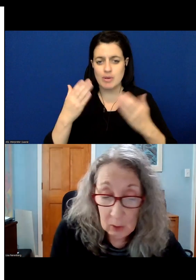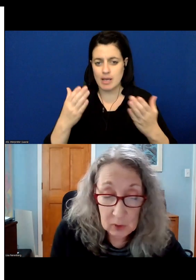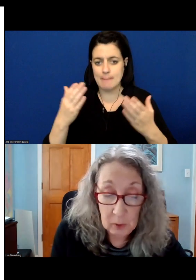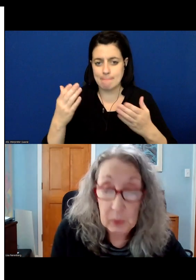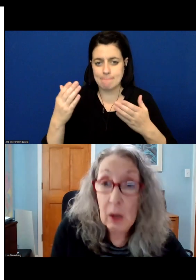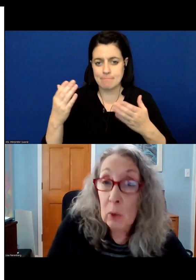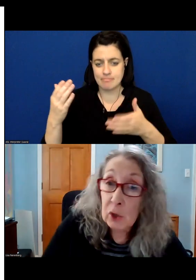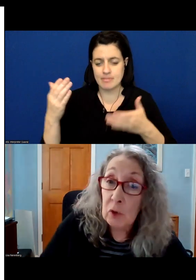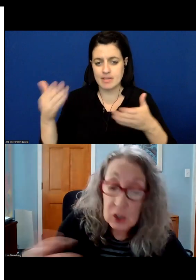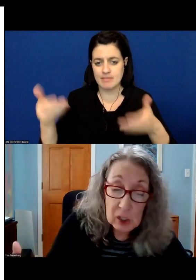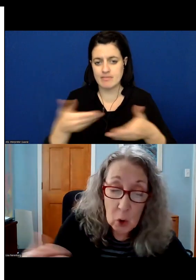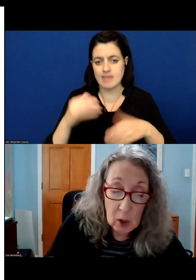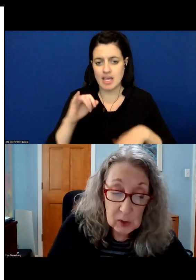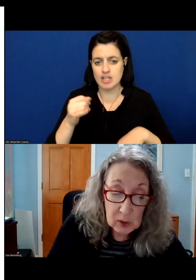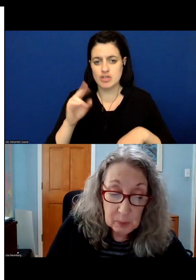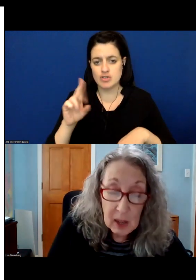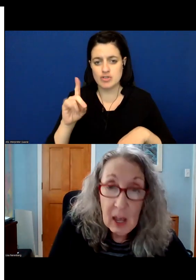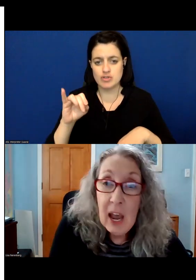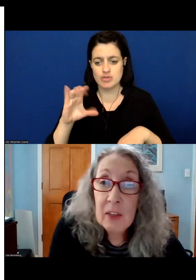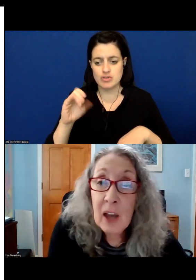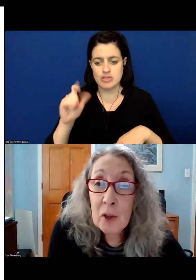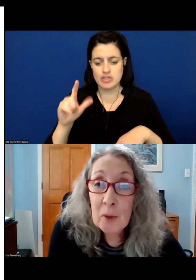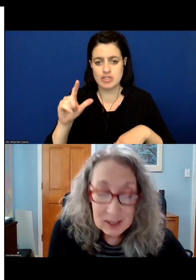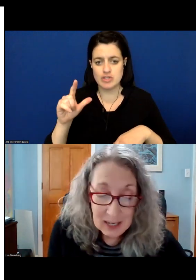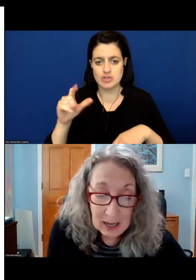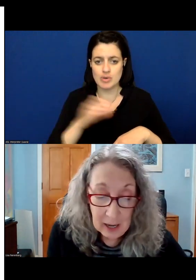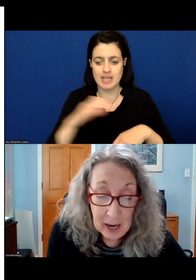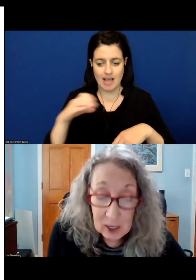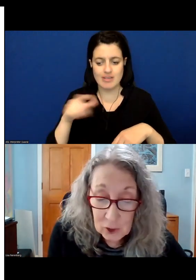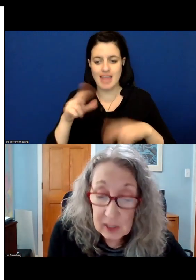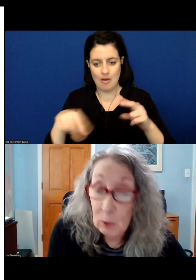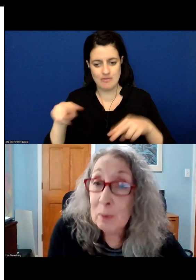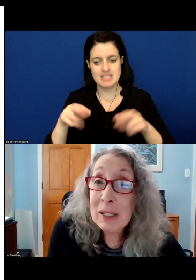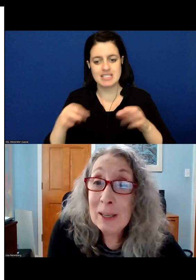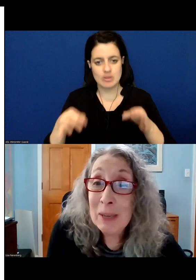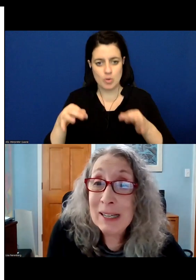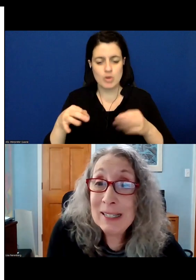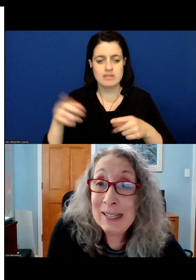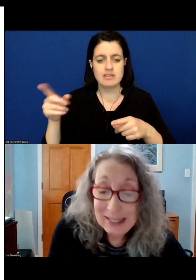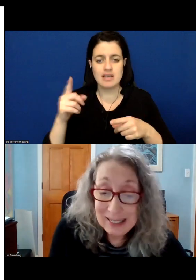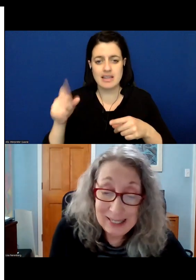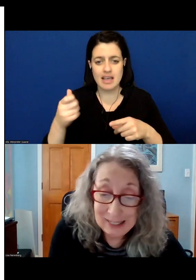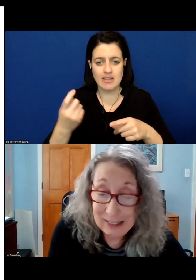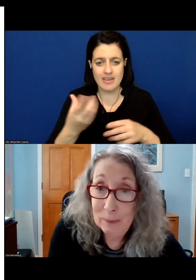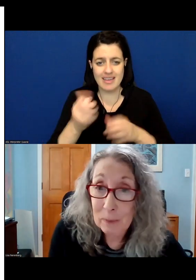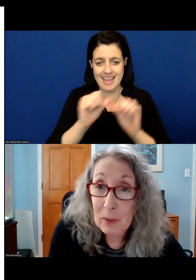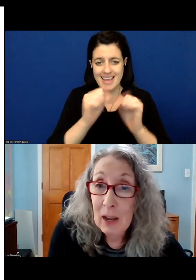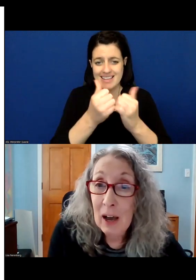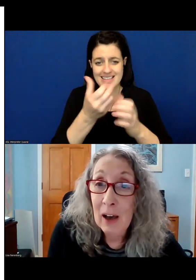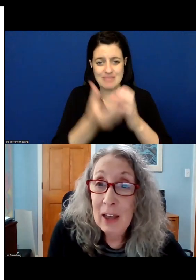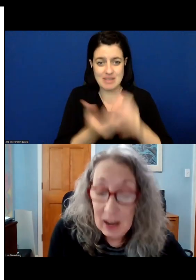Judicial Council, which oversees courts. And the other missing agency was missing because it doesn't